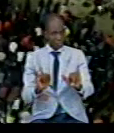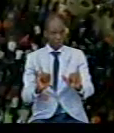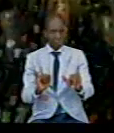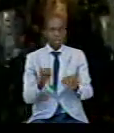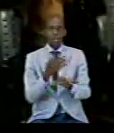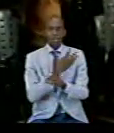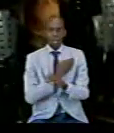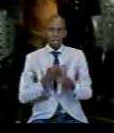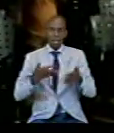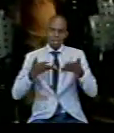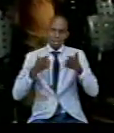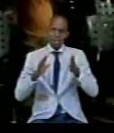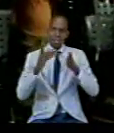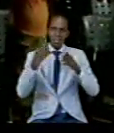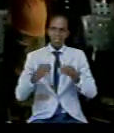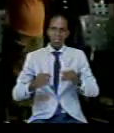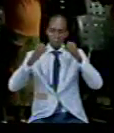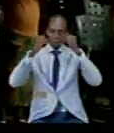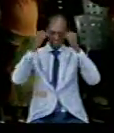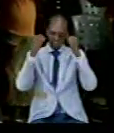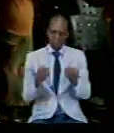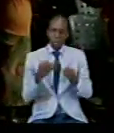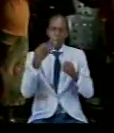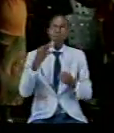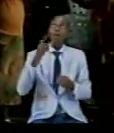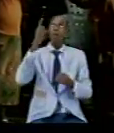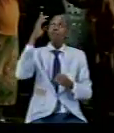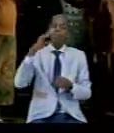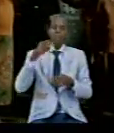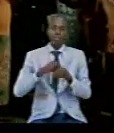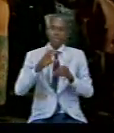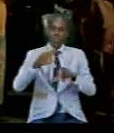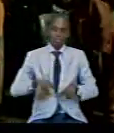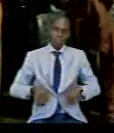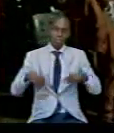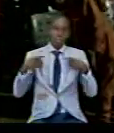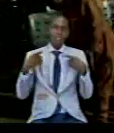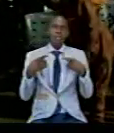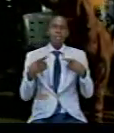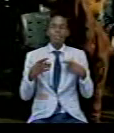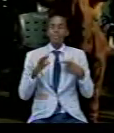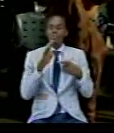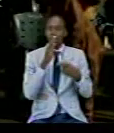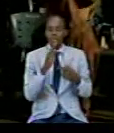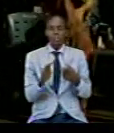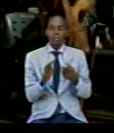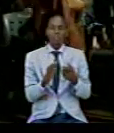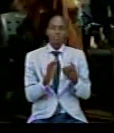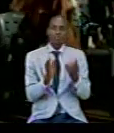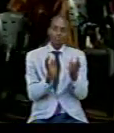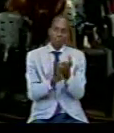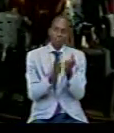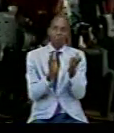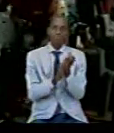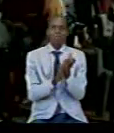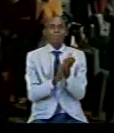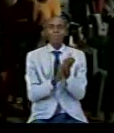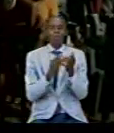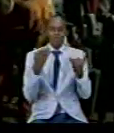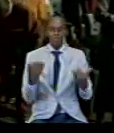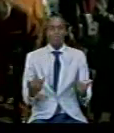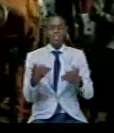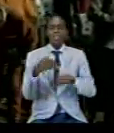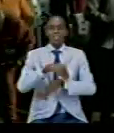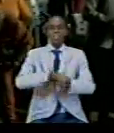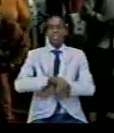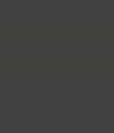the power of God in your life be celebrated tonight in Jesus' name.